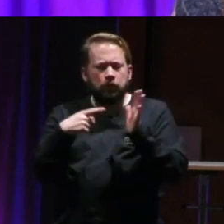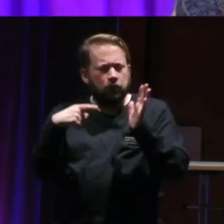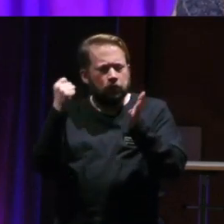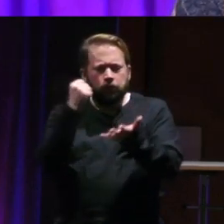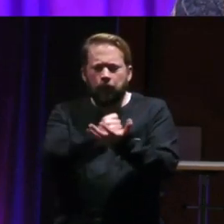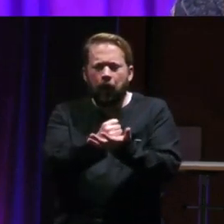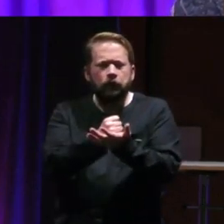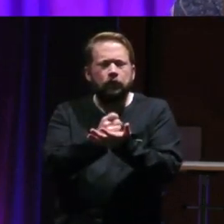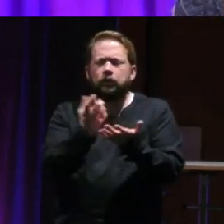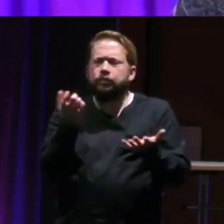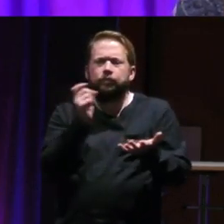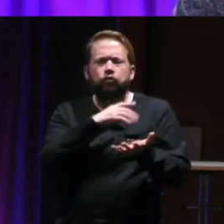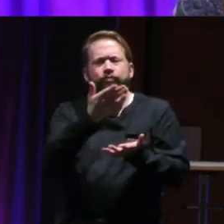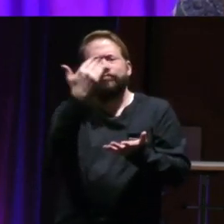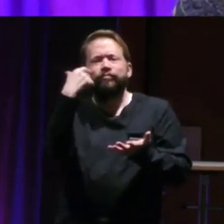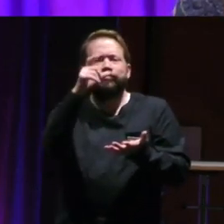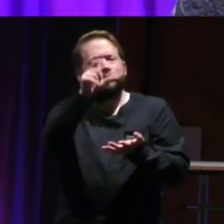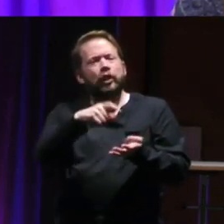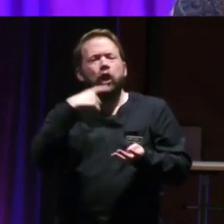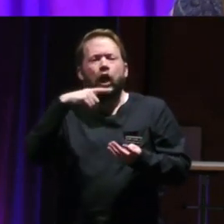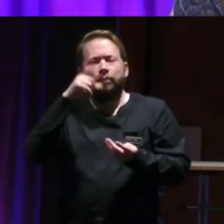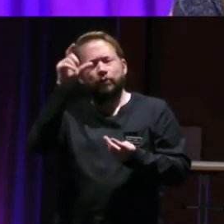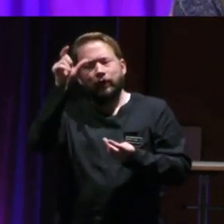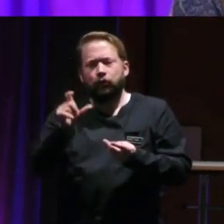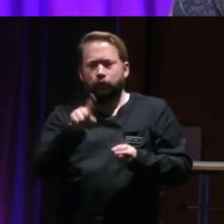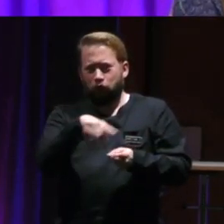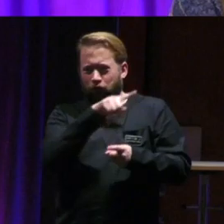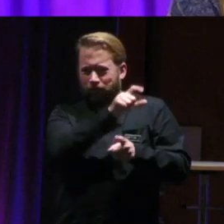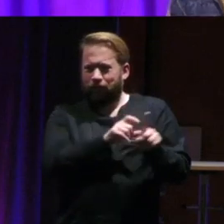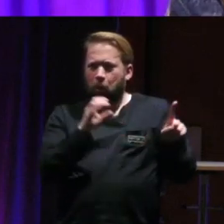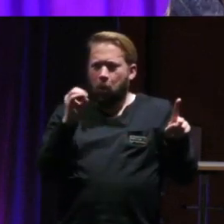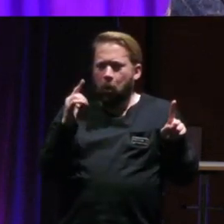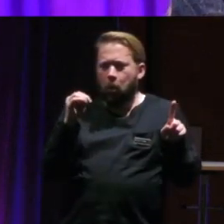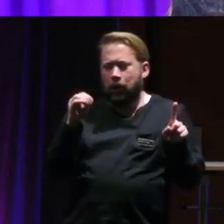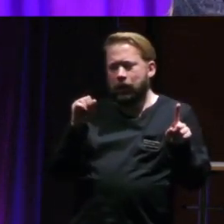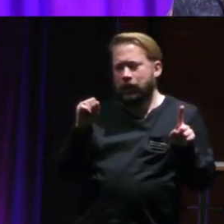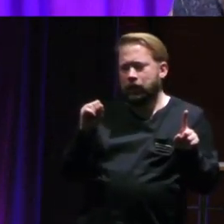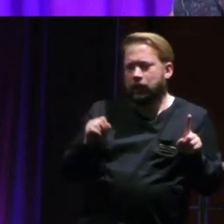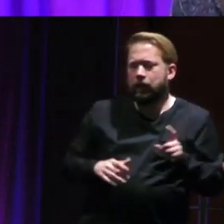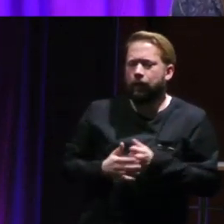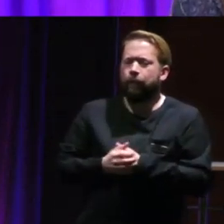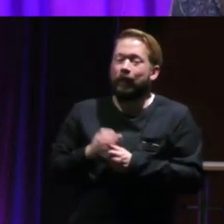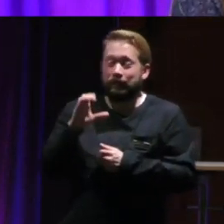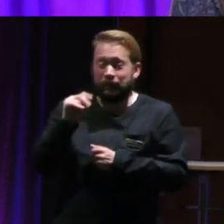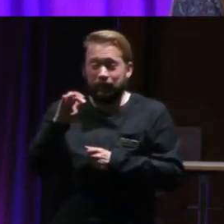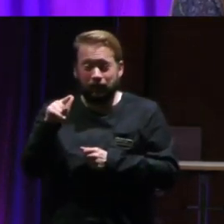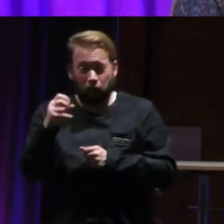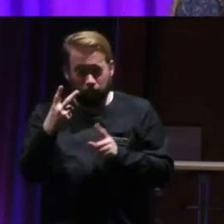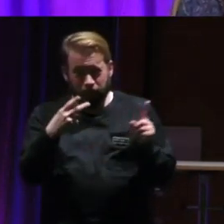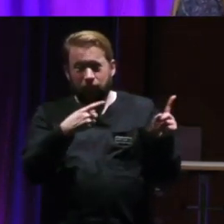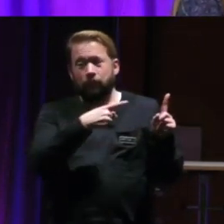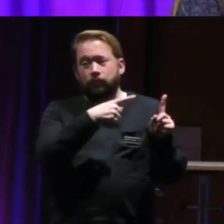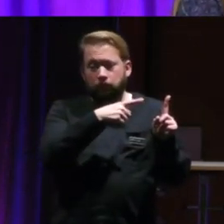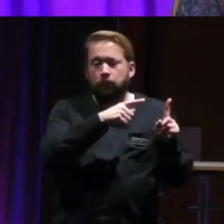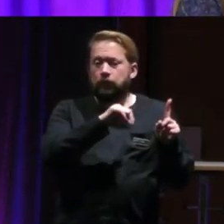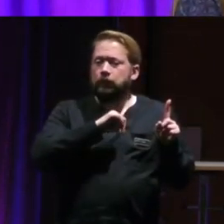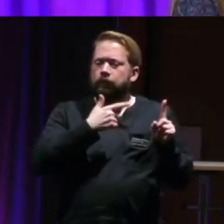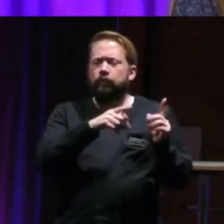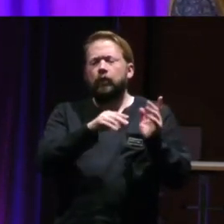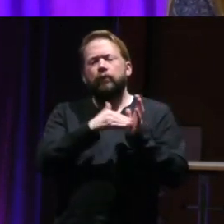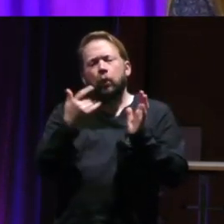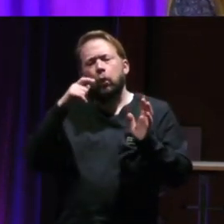paying a lot of attention and to the case, Masha. But Oleg Sentsov was—he's Ukraine, is Ukrainian, and he